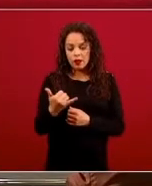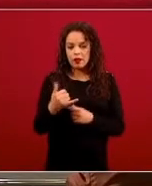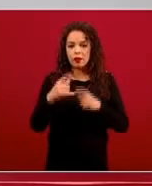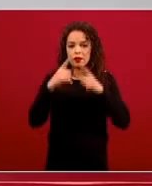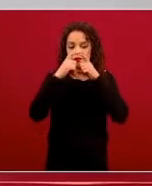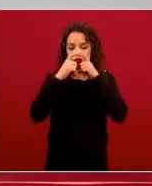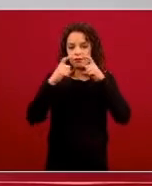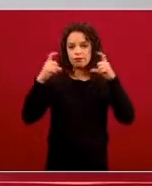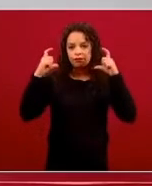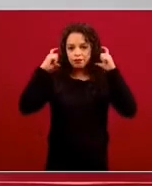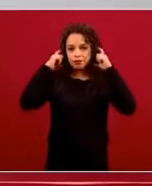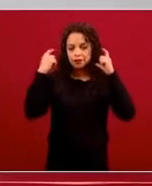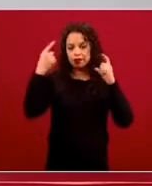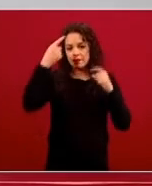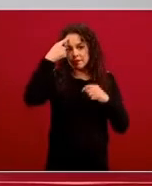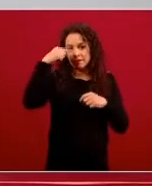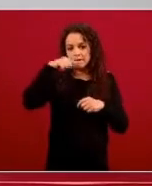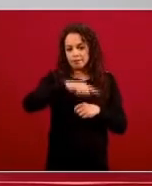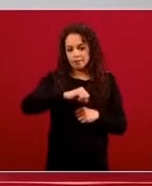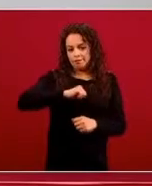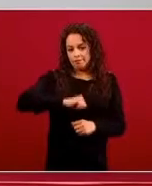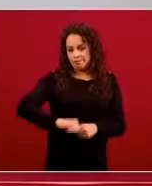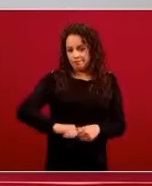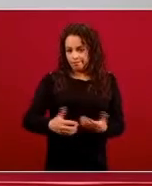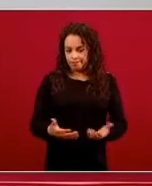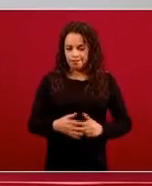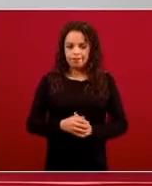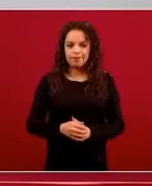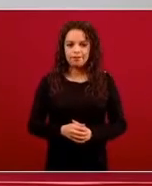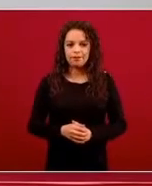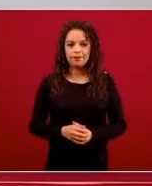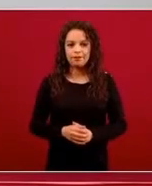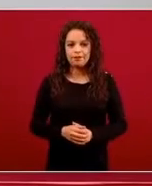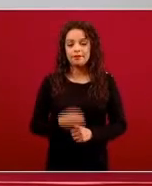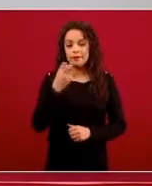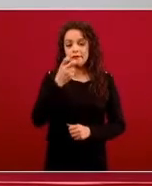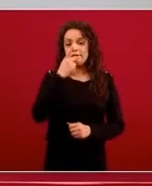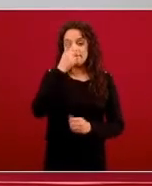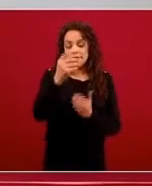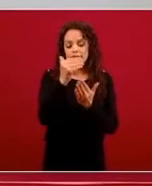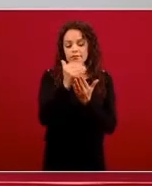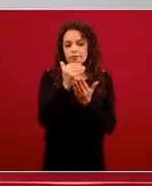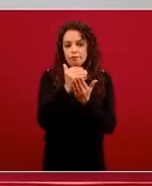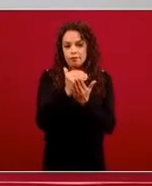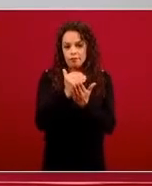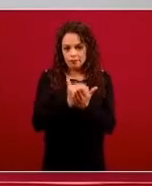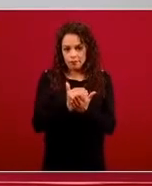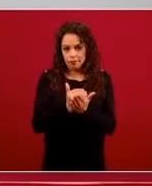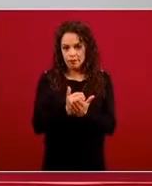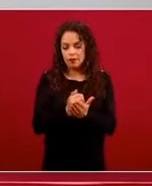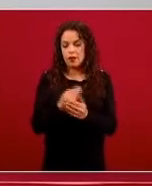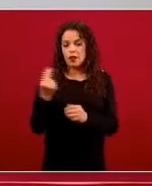use surgical gloves, and we can use a mask.